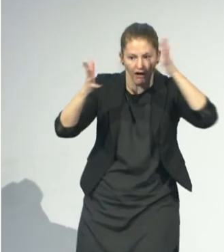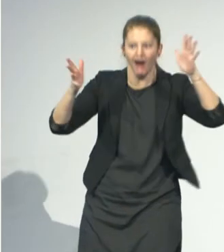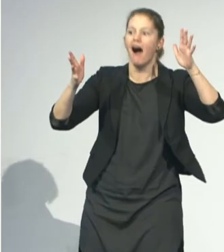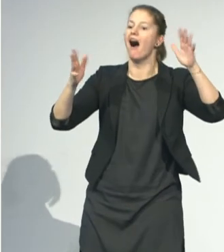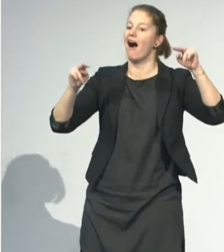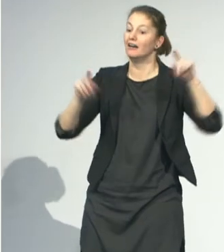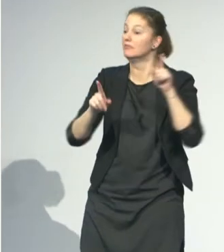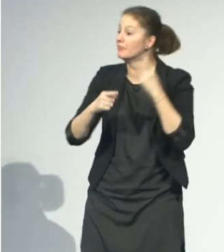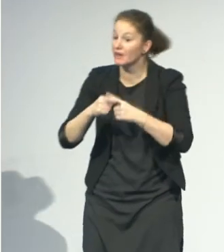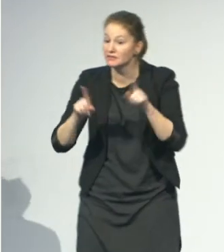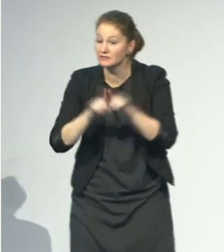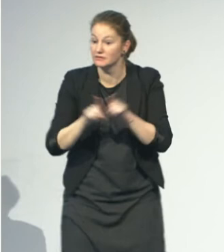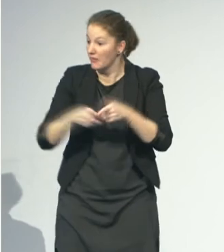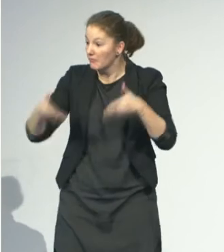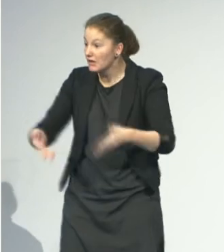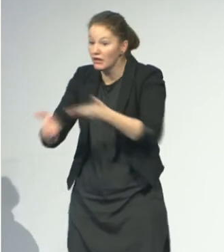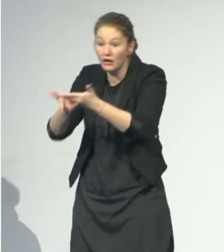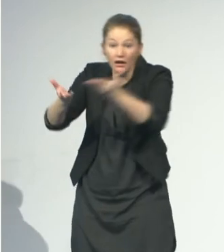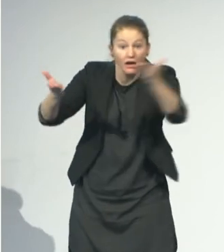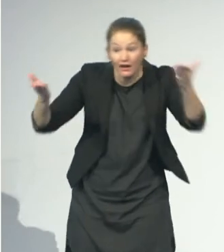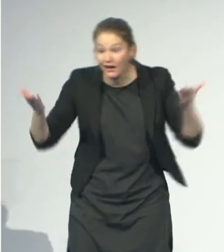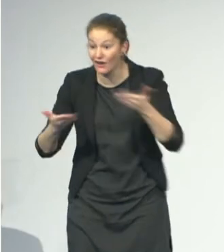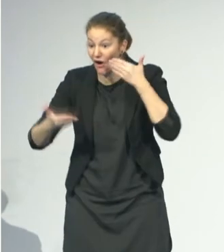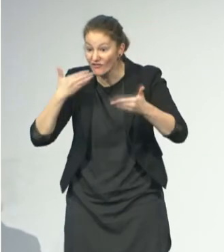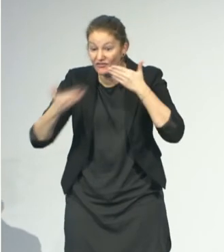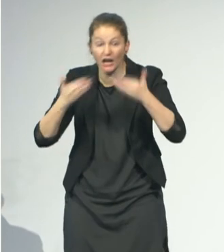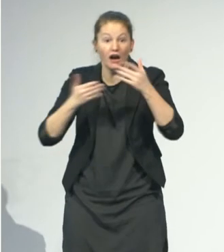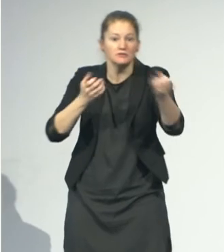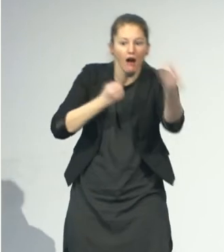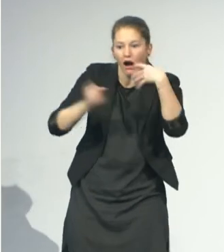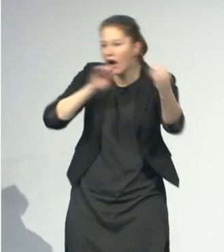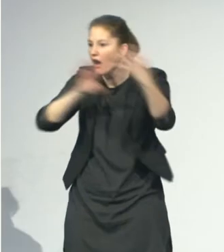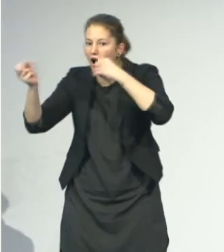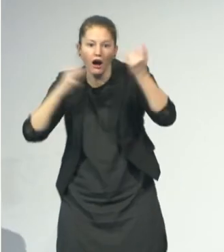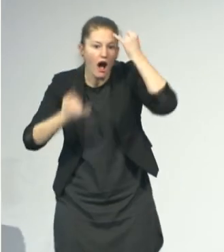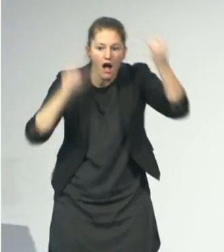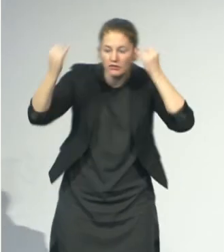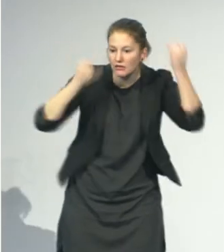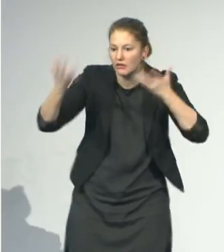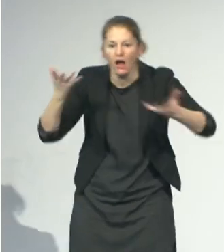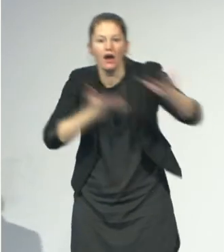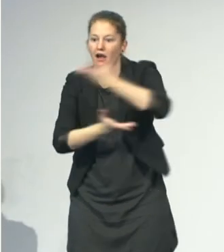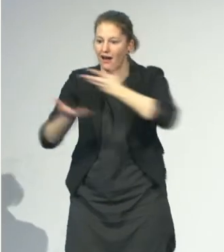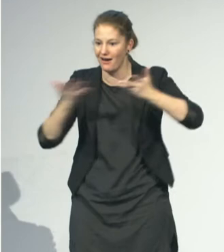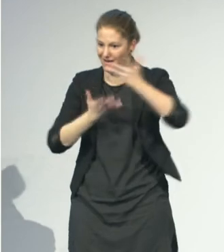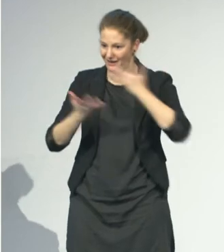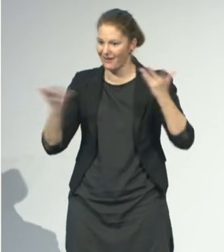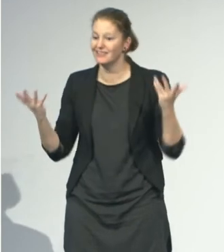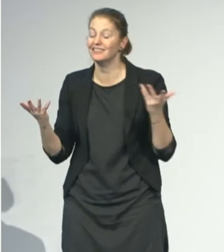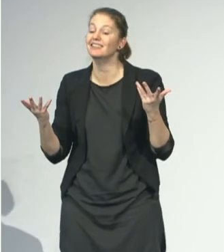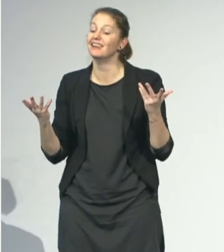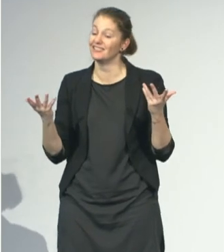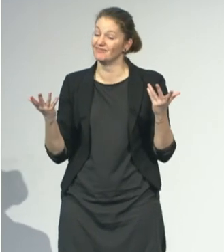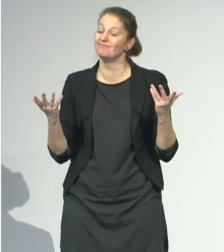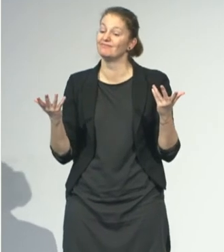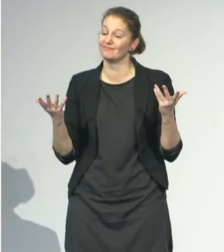amazing. And I think as was mentioned earlier, it's not just the big projects, but some of the ones that are from developing countries that